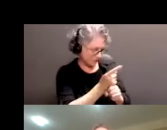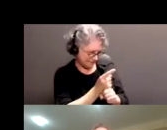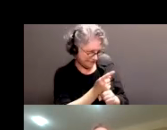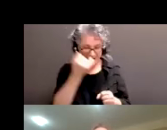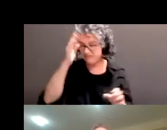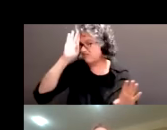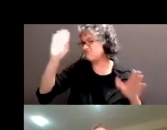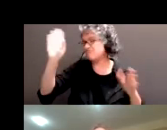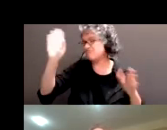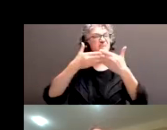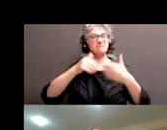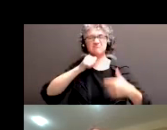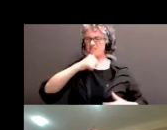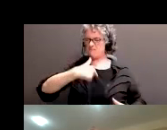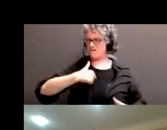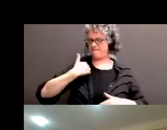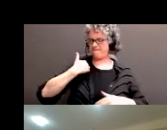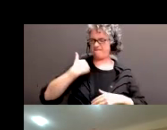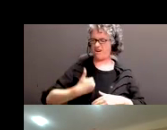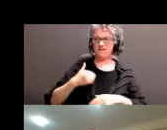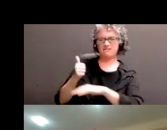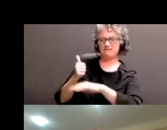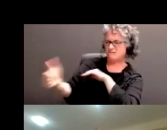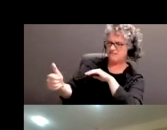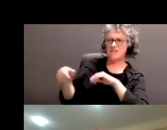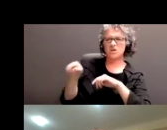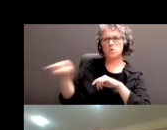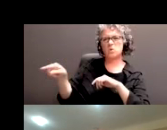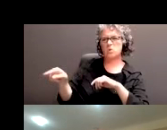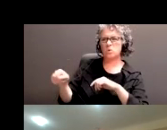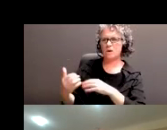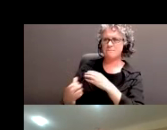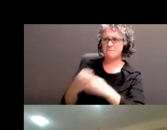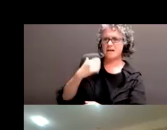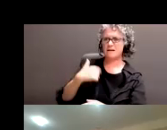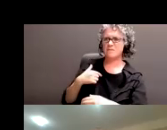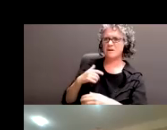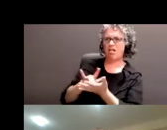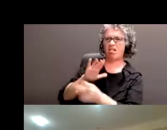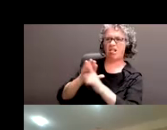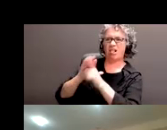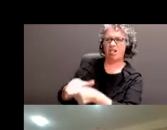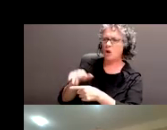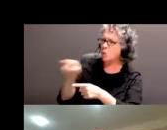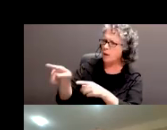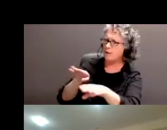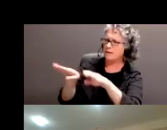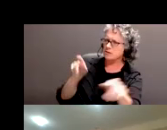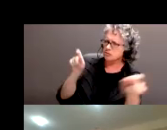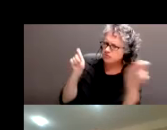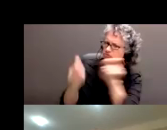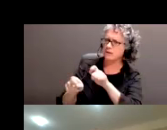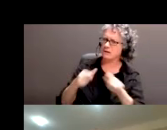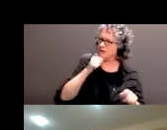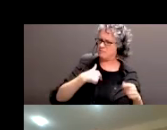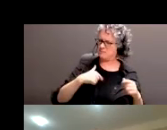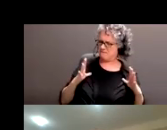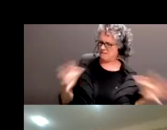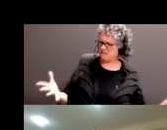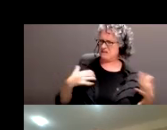not my fault, it's your fault why you're making me be abusive. So therefore you need to change your behavior and not me.